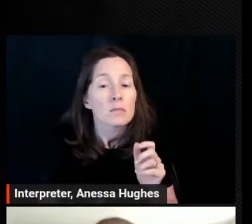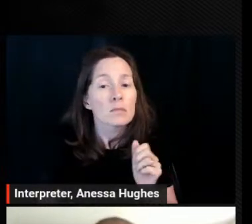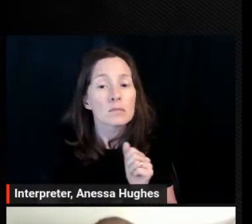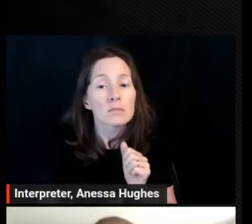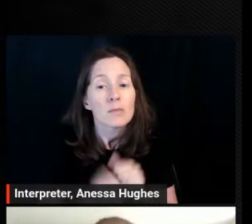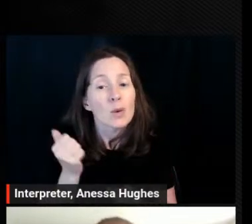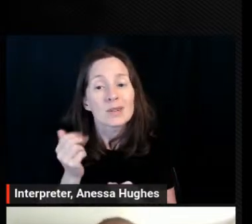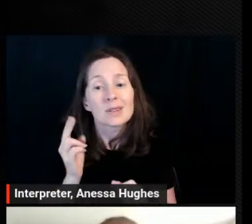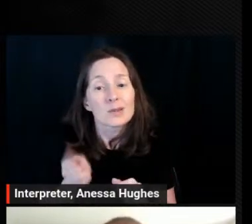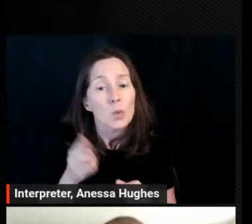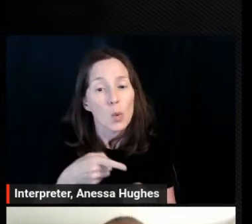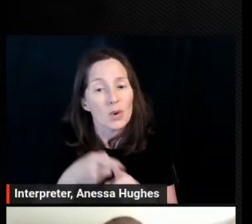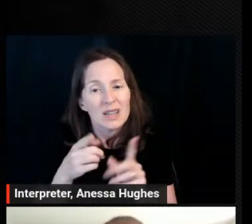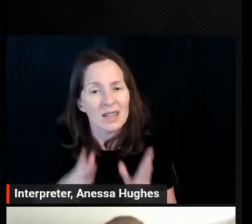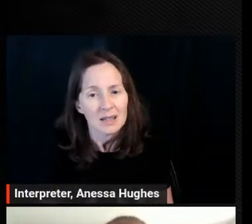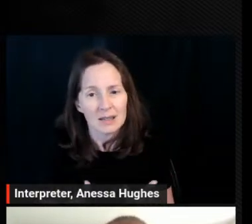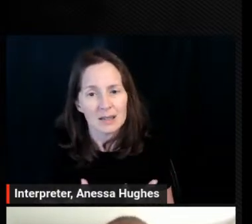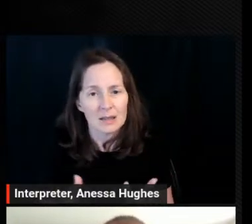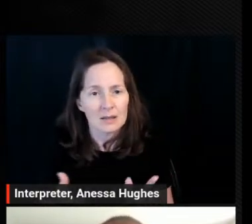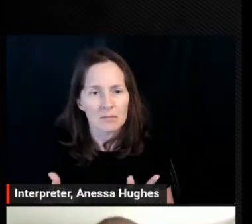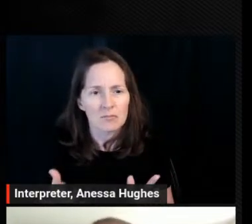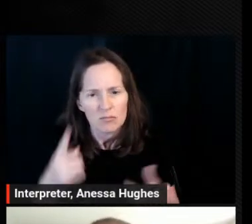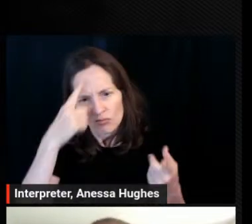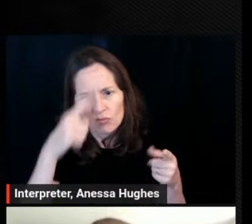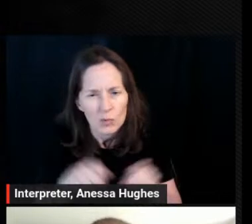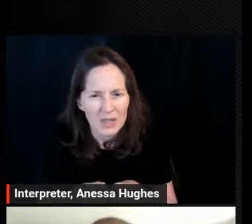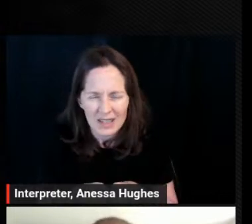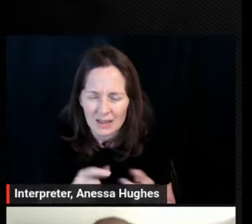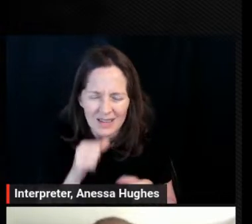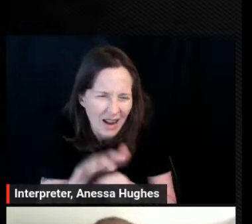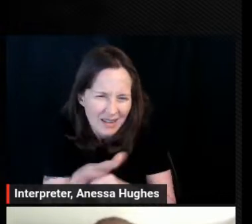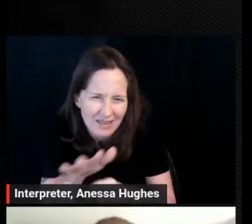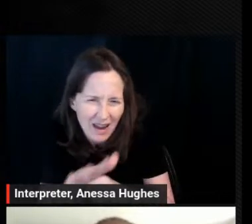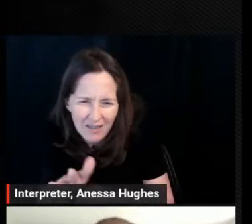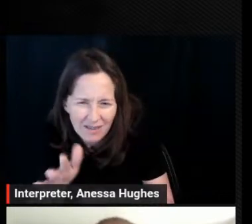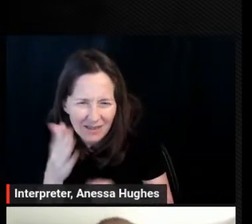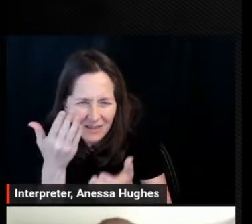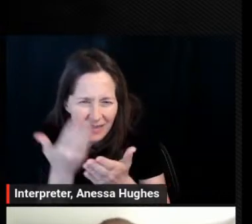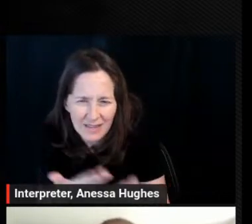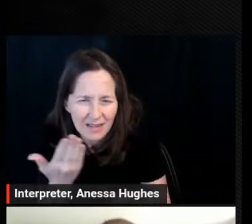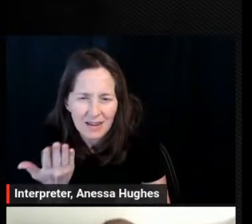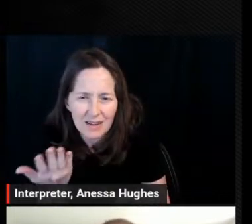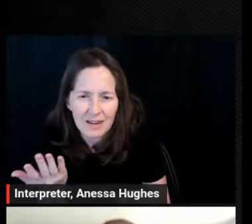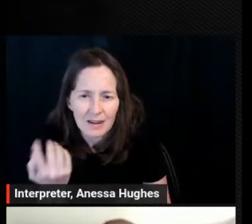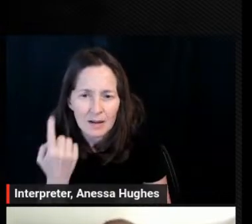book-length reconstruction of this astonishing odyssey into and out of slavery.